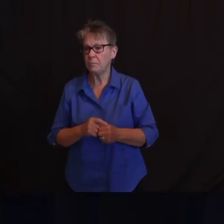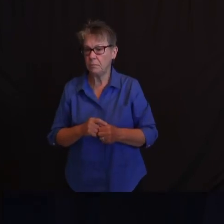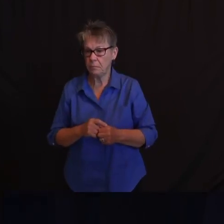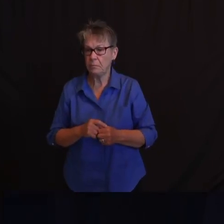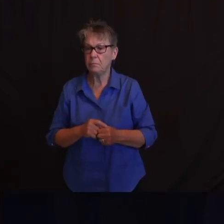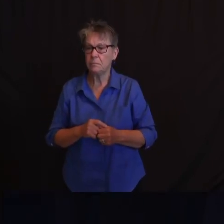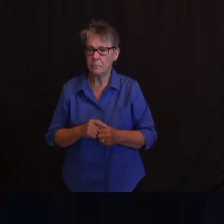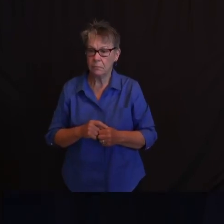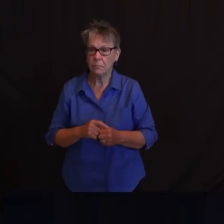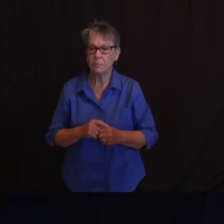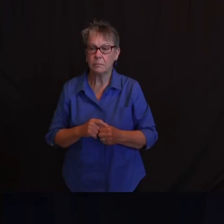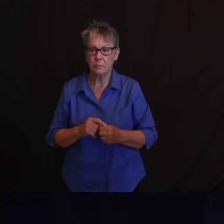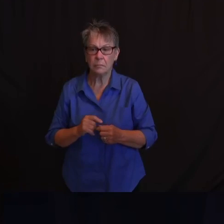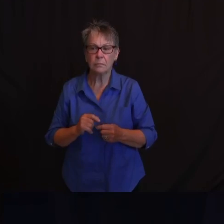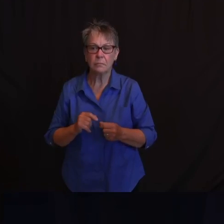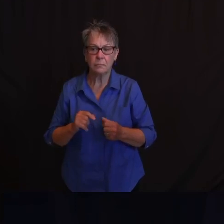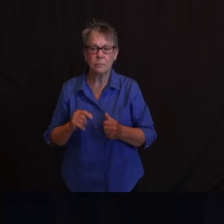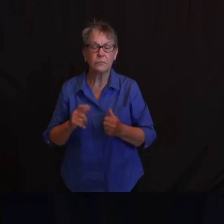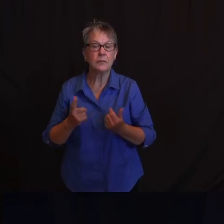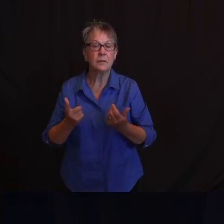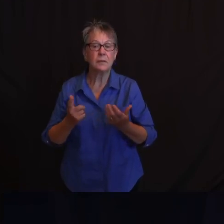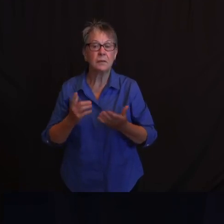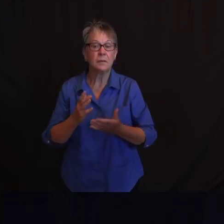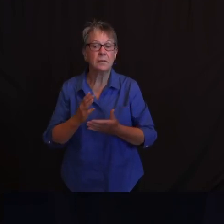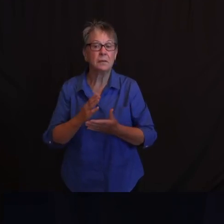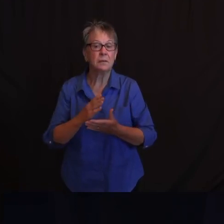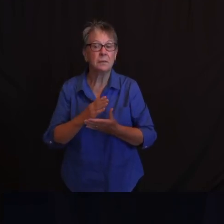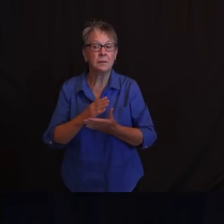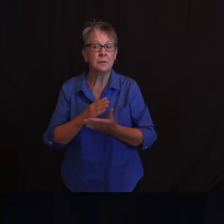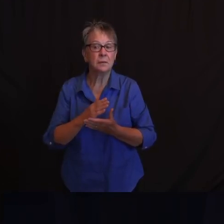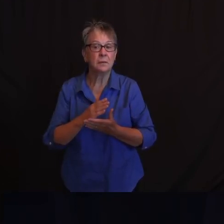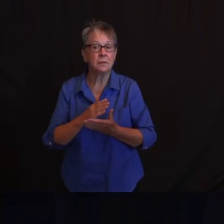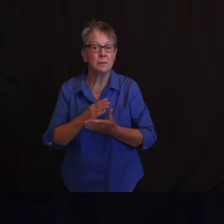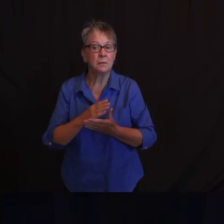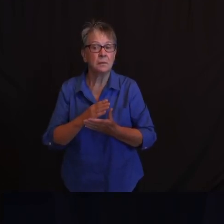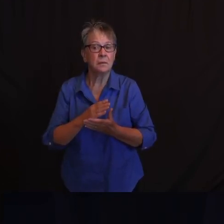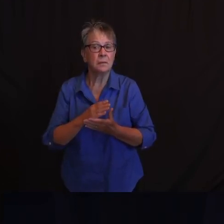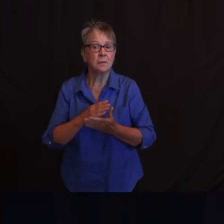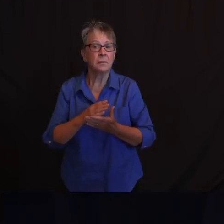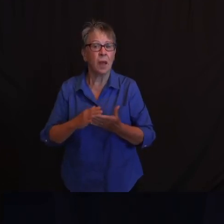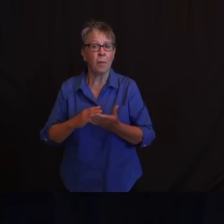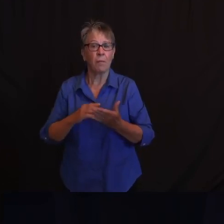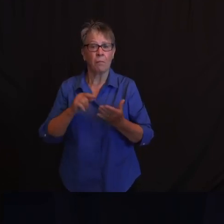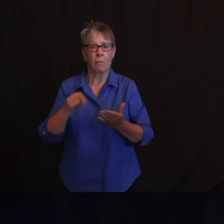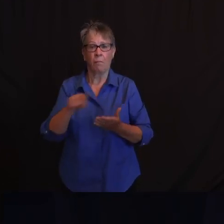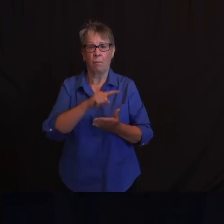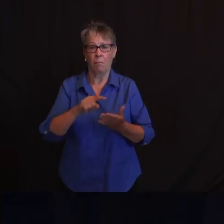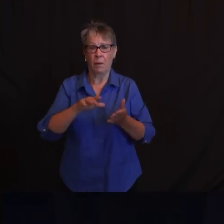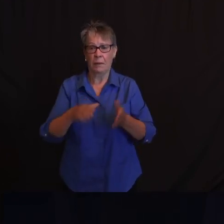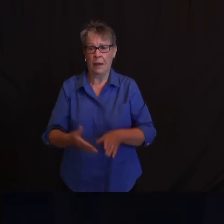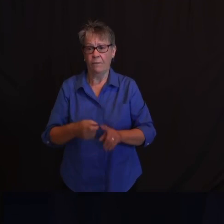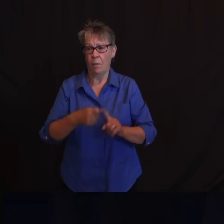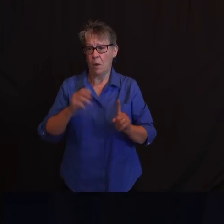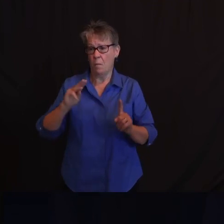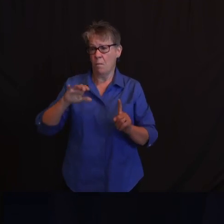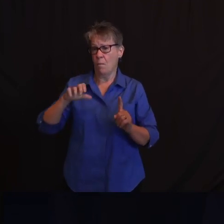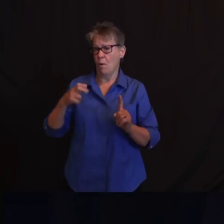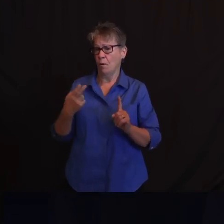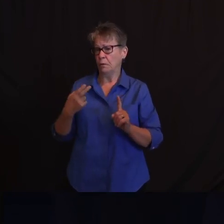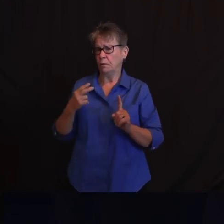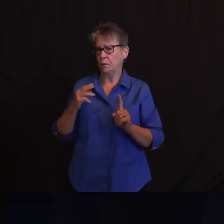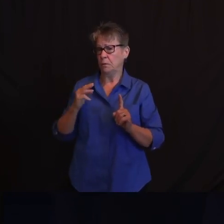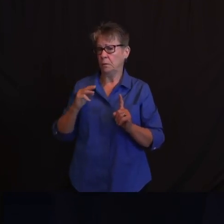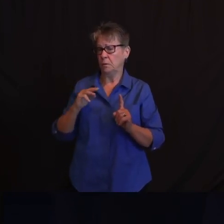March. We know that there are some from March, April, May, and June in those numbers. That's why today I gave you